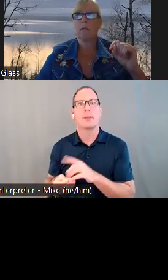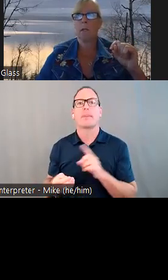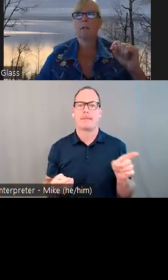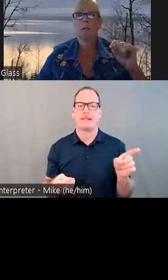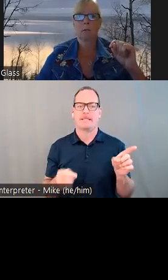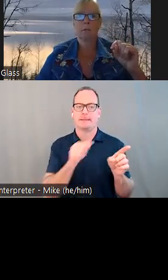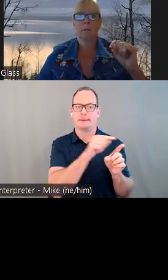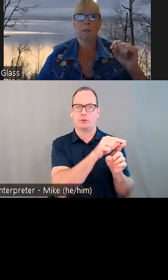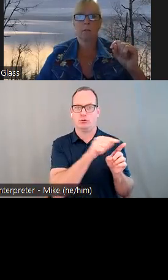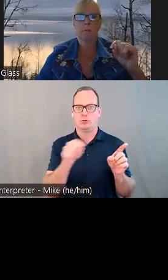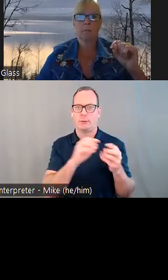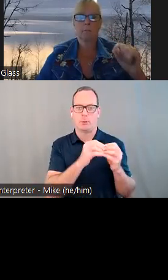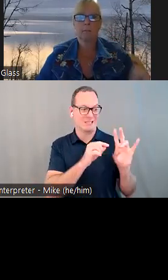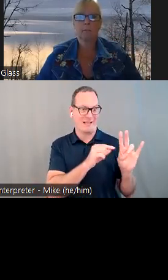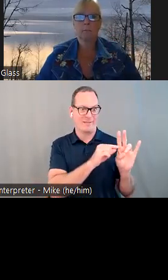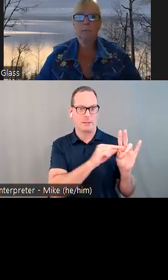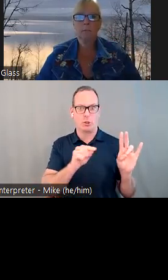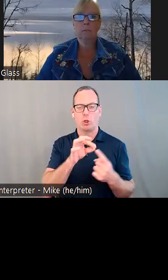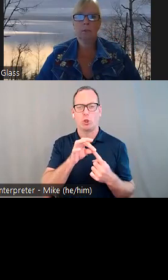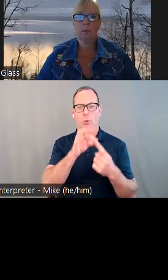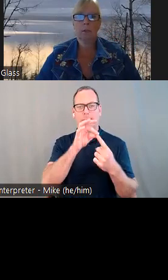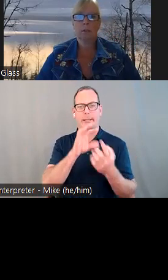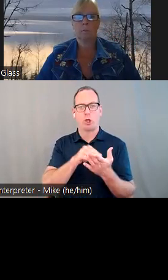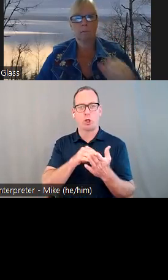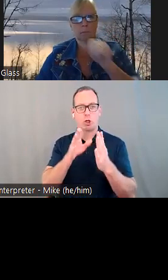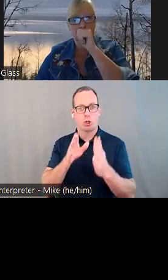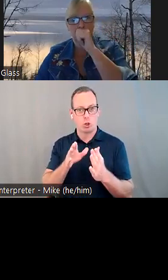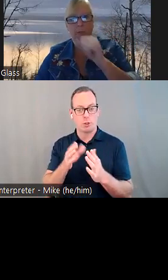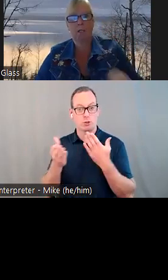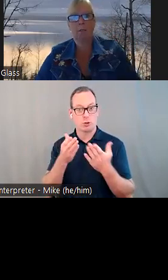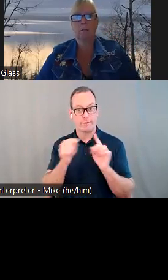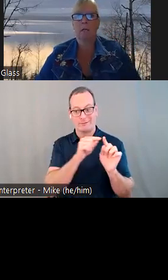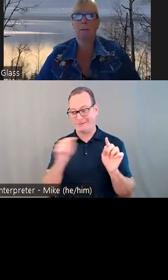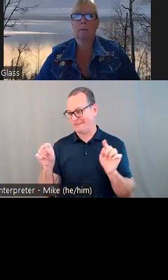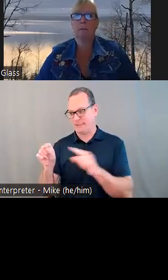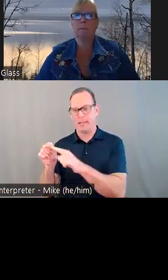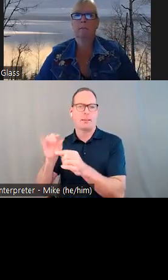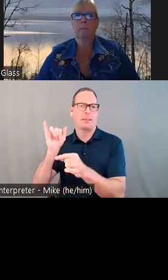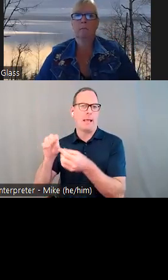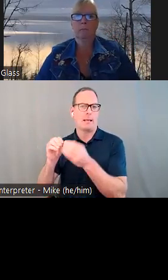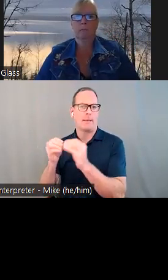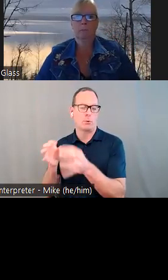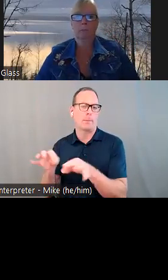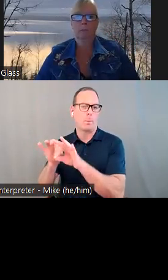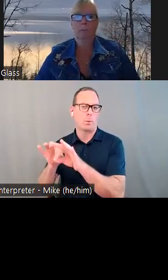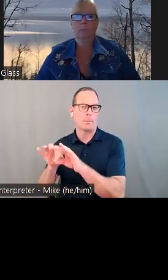the unique learners served. Good question. Good clarification to make.